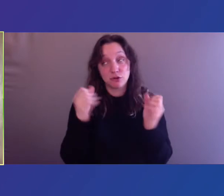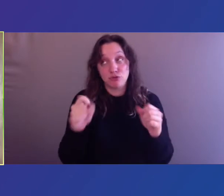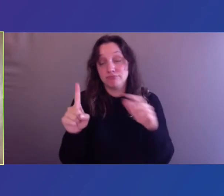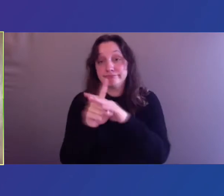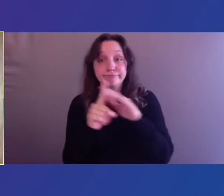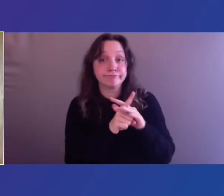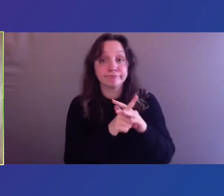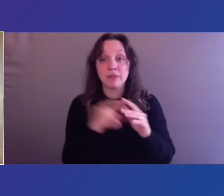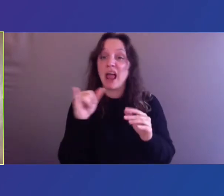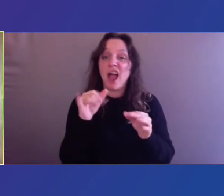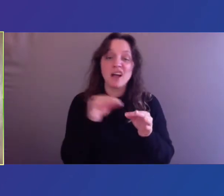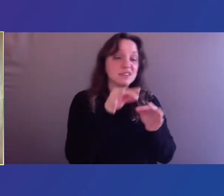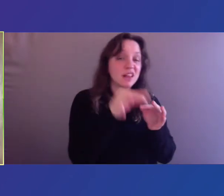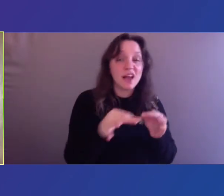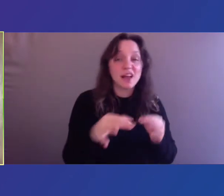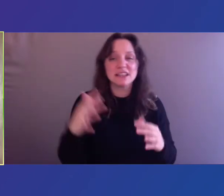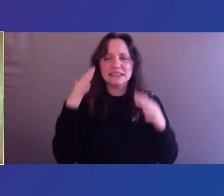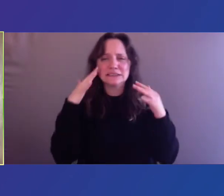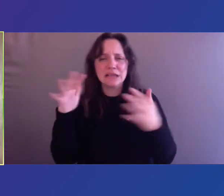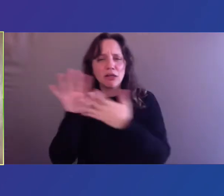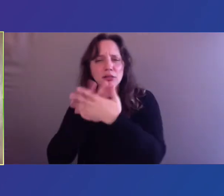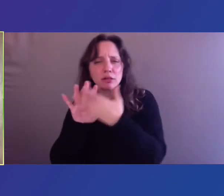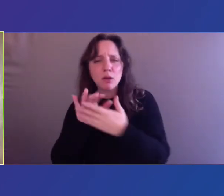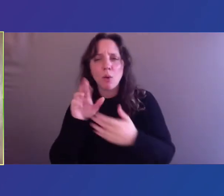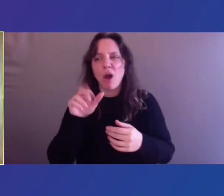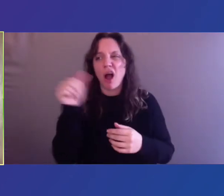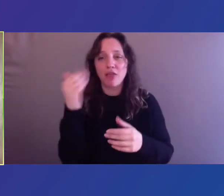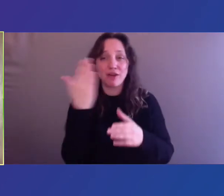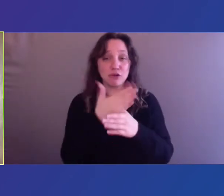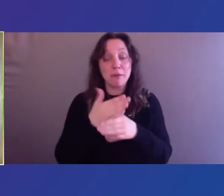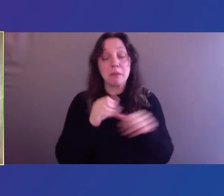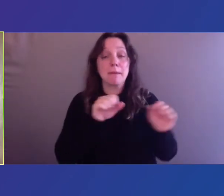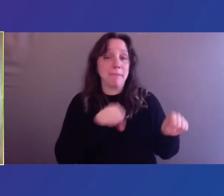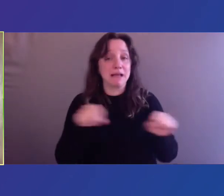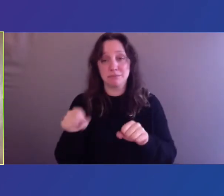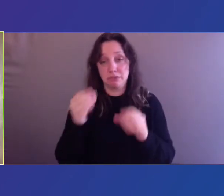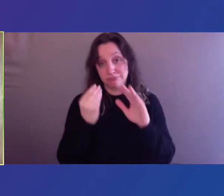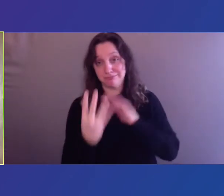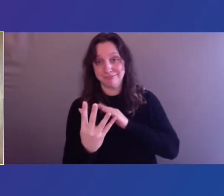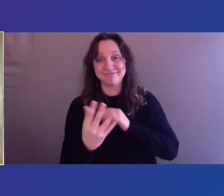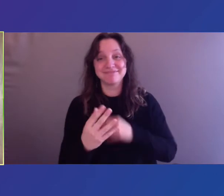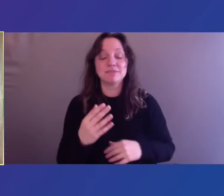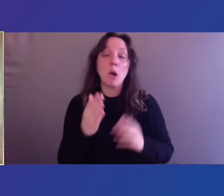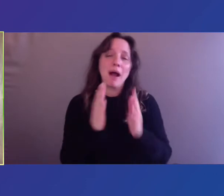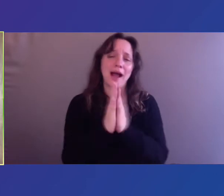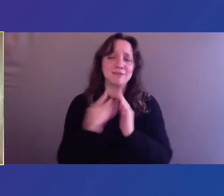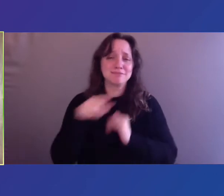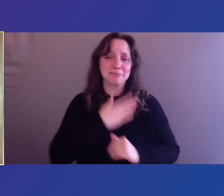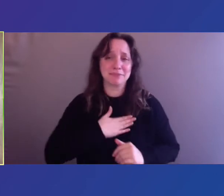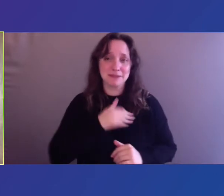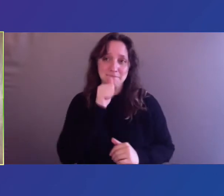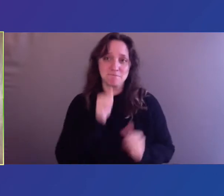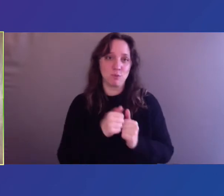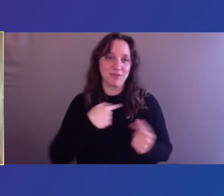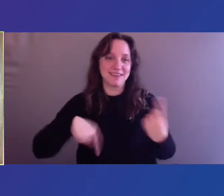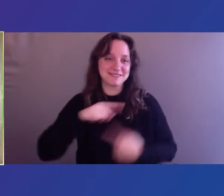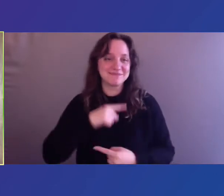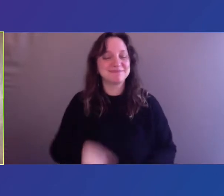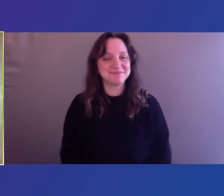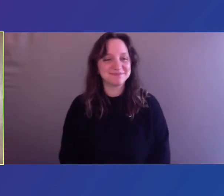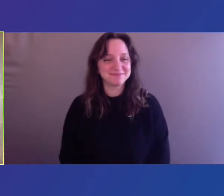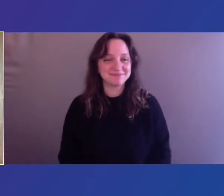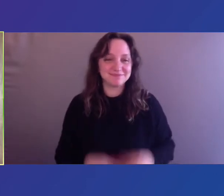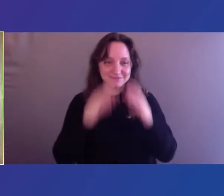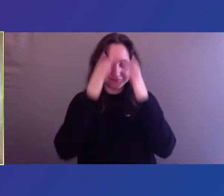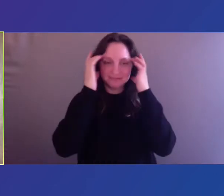delays, sound issues, and other interruptions during our time together. So we ask for your patience ahead of time.